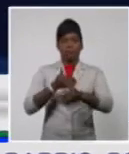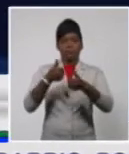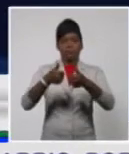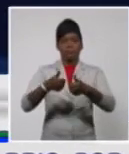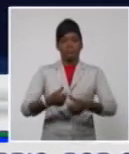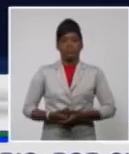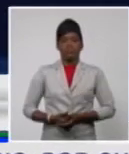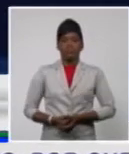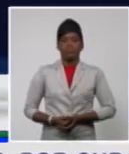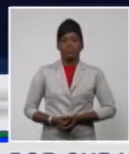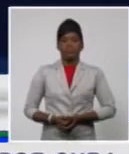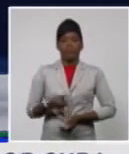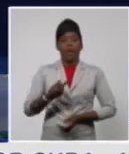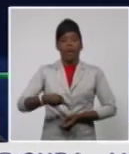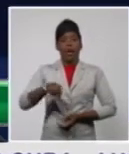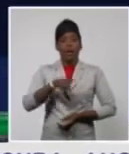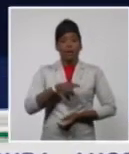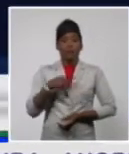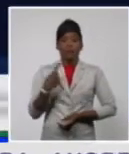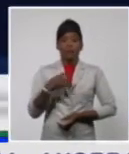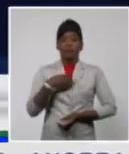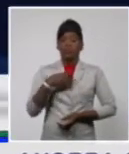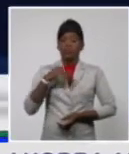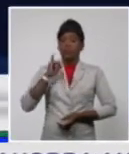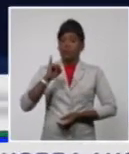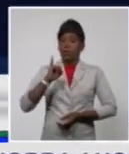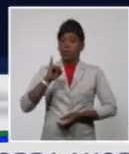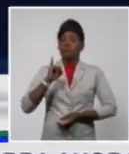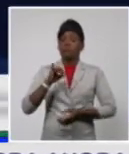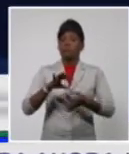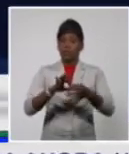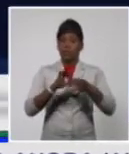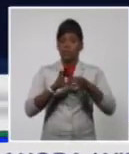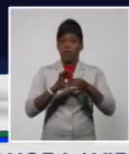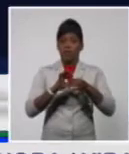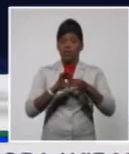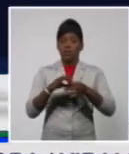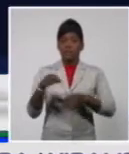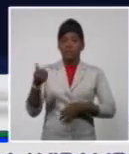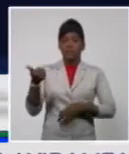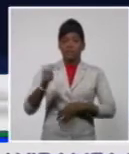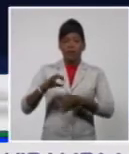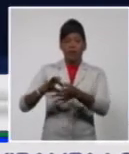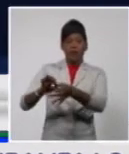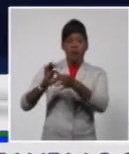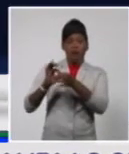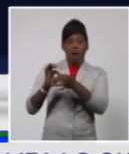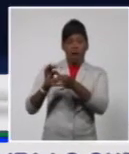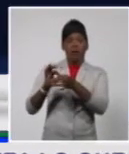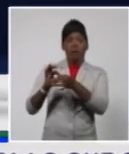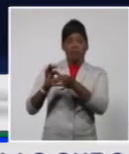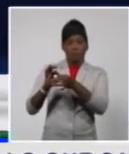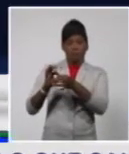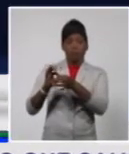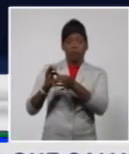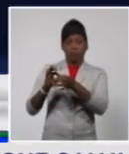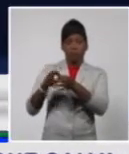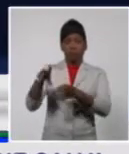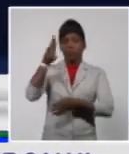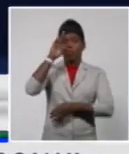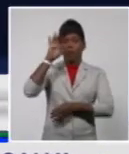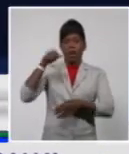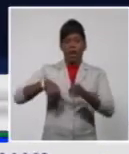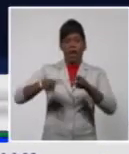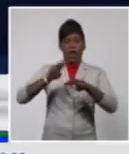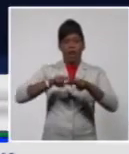monitored. Finally, I will ask Leonardo's help to bring up the updated chart that shows the indicators of